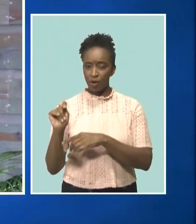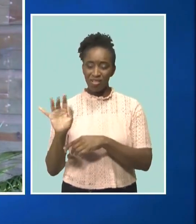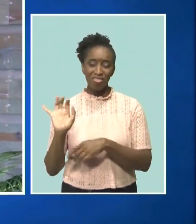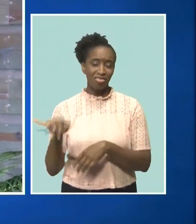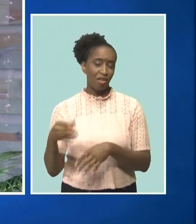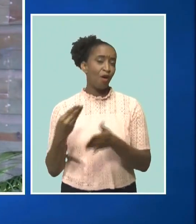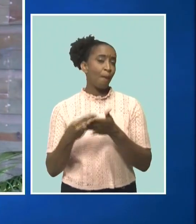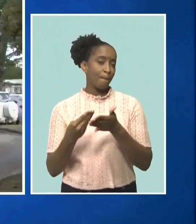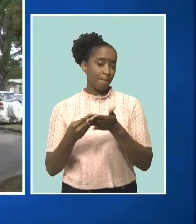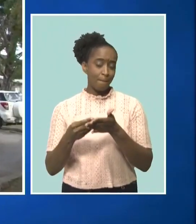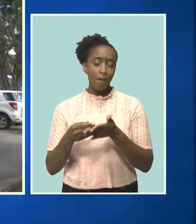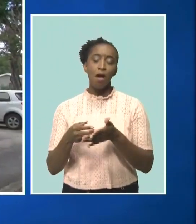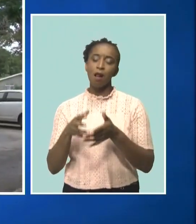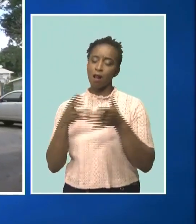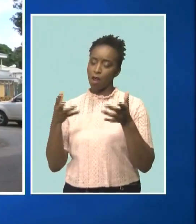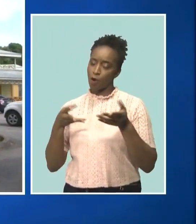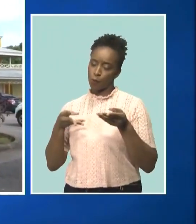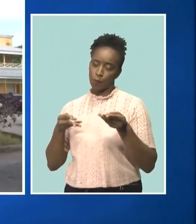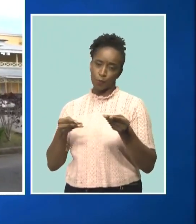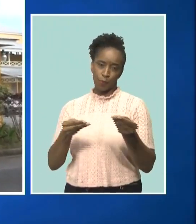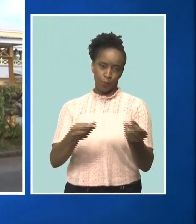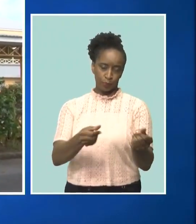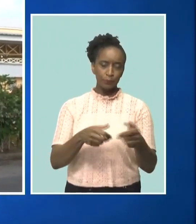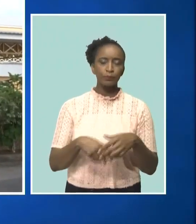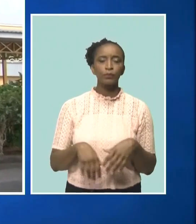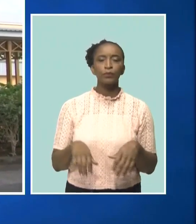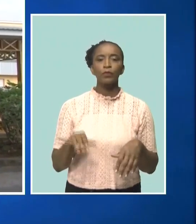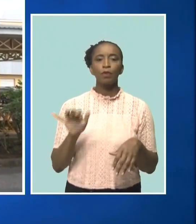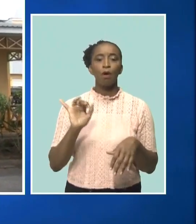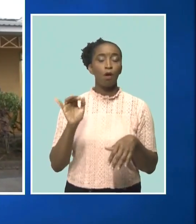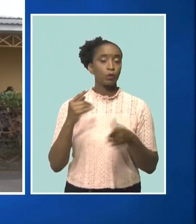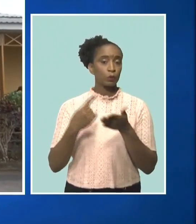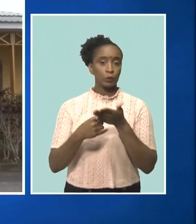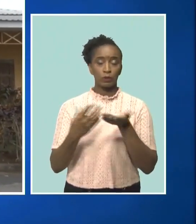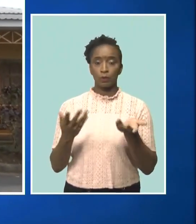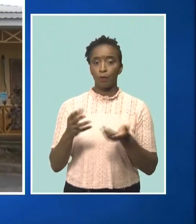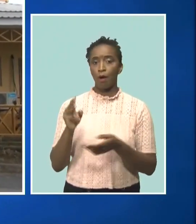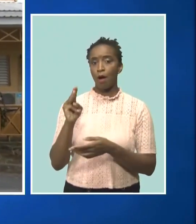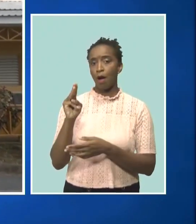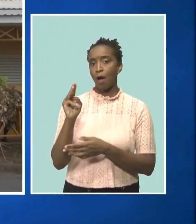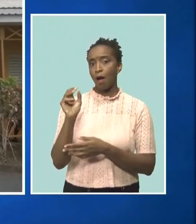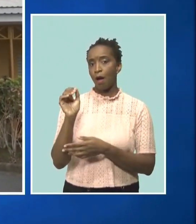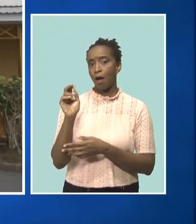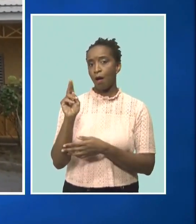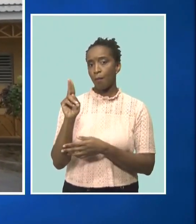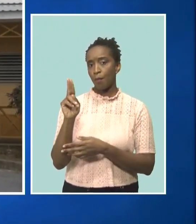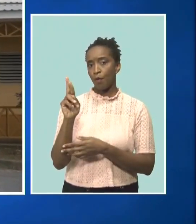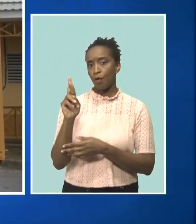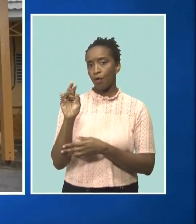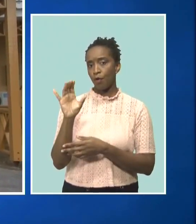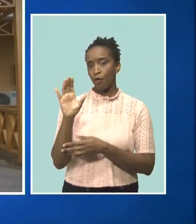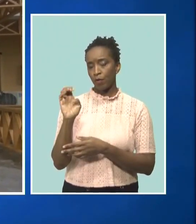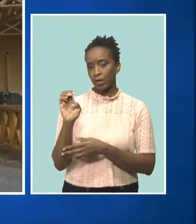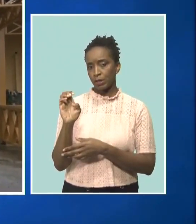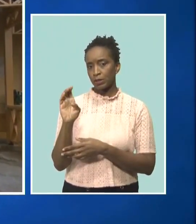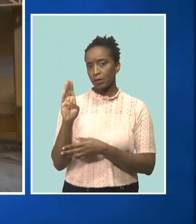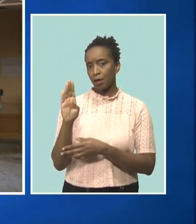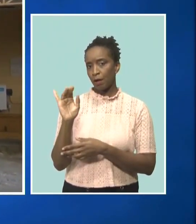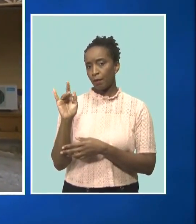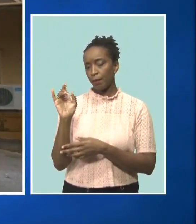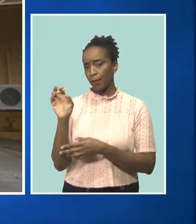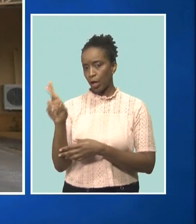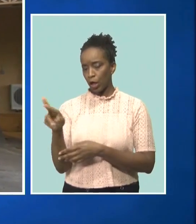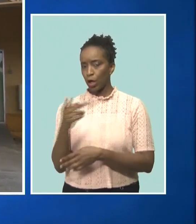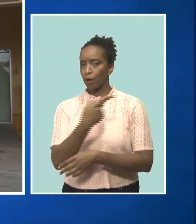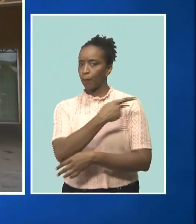of a dental clinic at the Maurice Bayer Polyclinic, Prime Minister Motley says the country has been facing a shortage of skills,